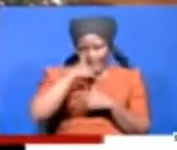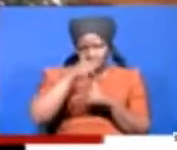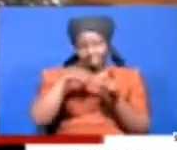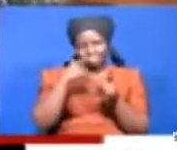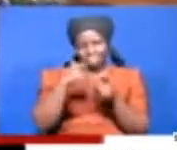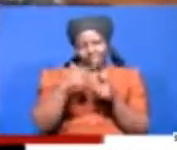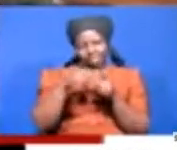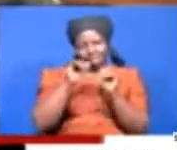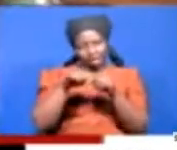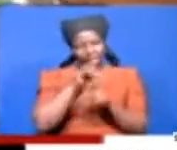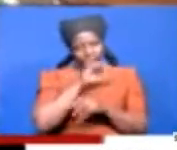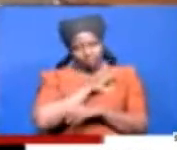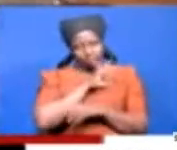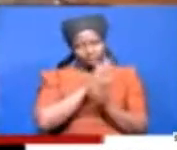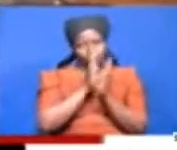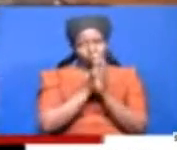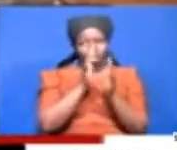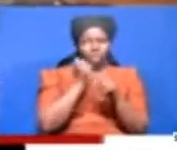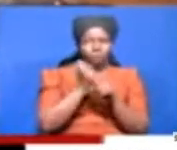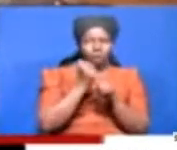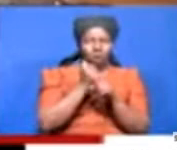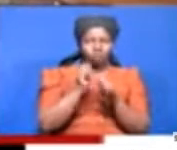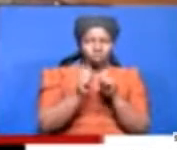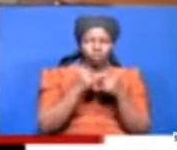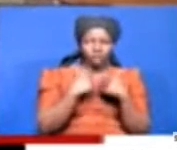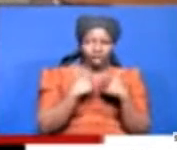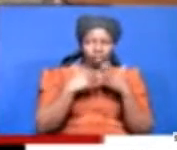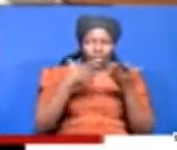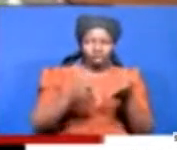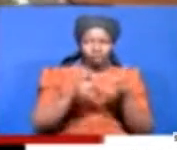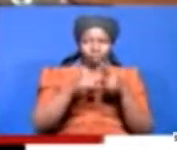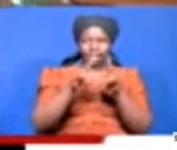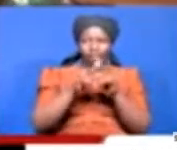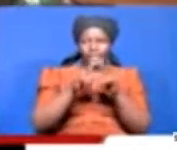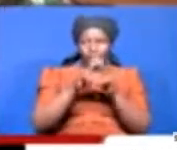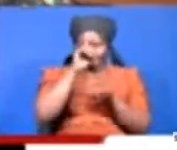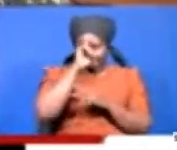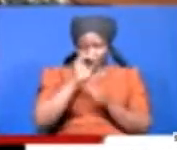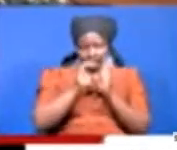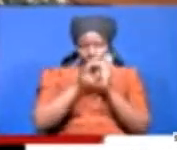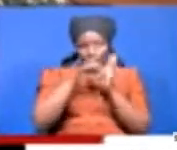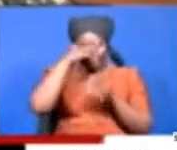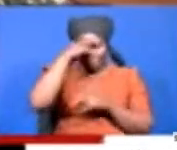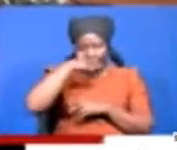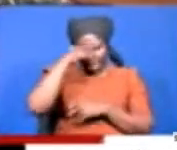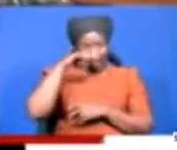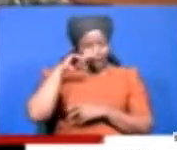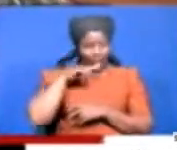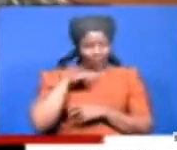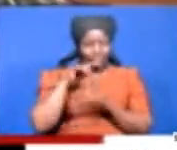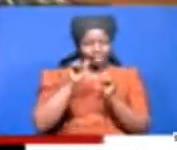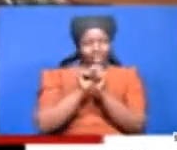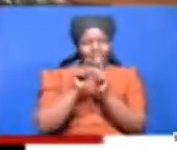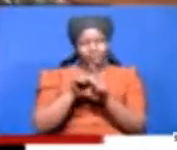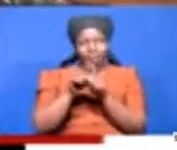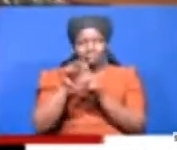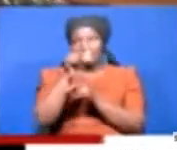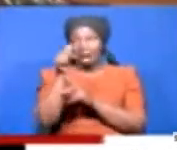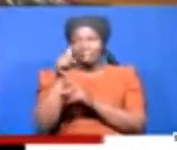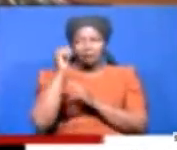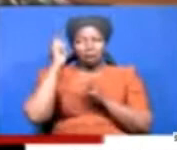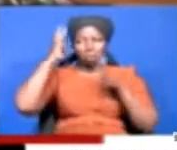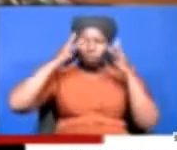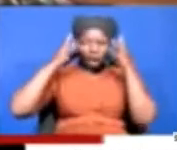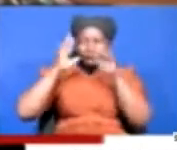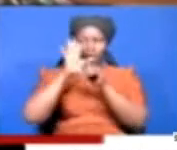now. But the very serious ones, like the blind ones and others, I don't think you should worry very much because we pay a